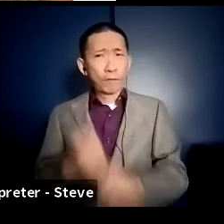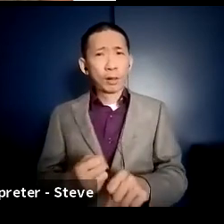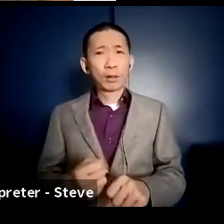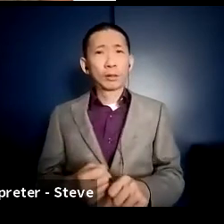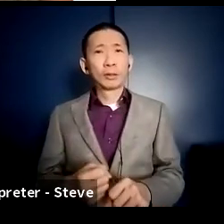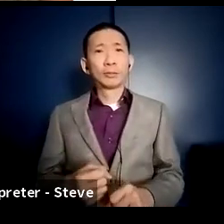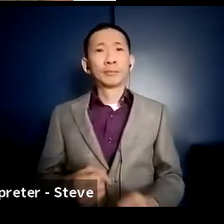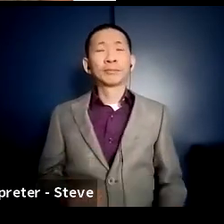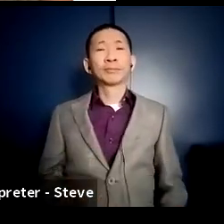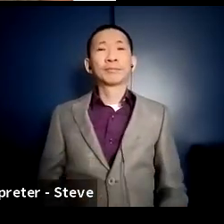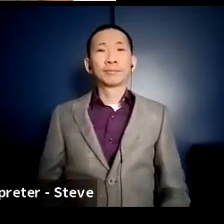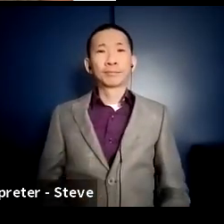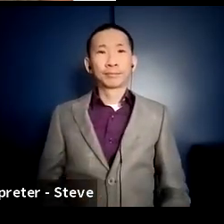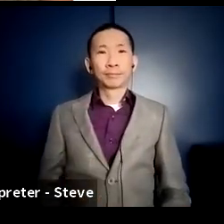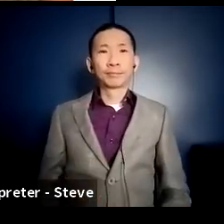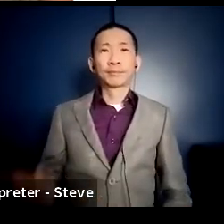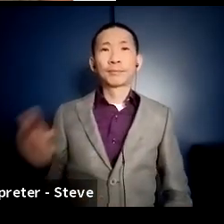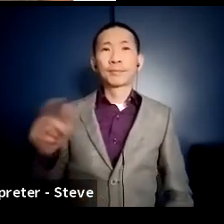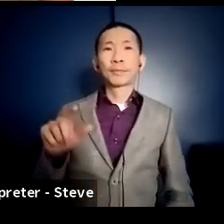too, that